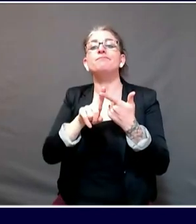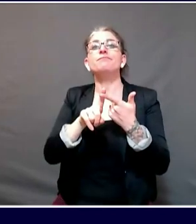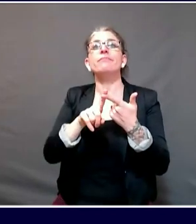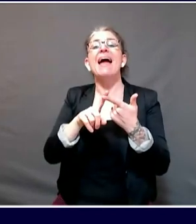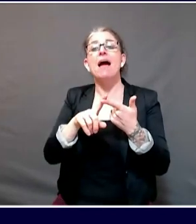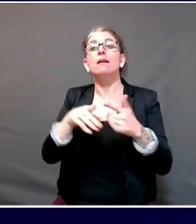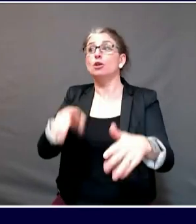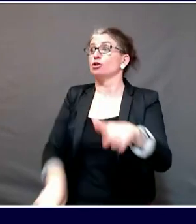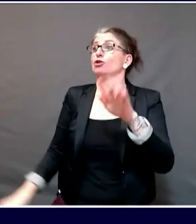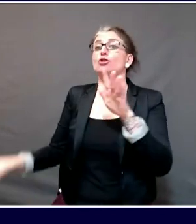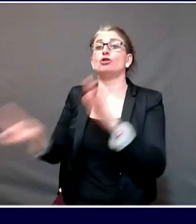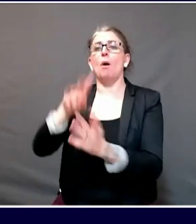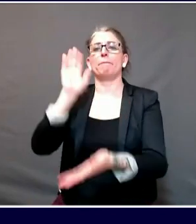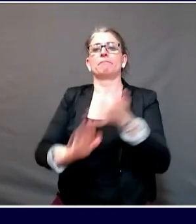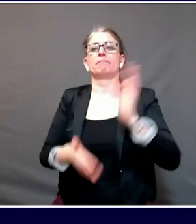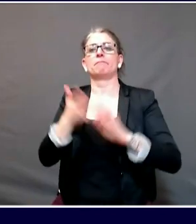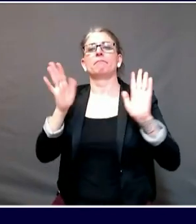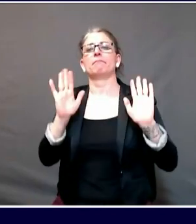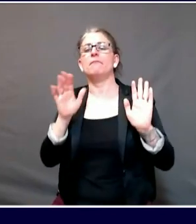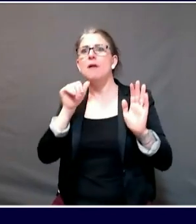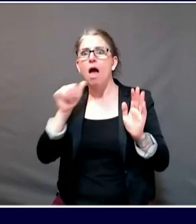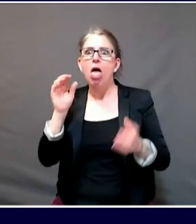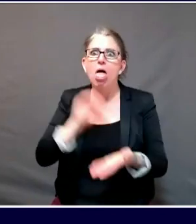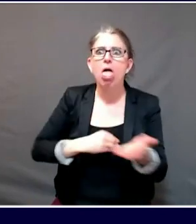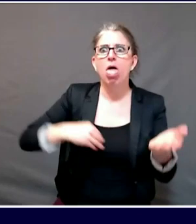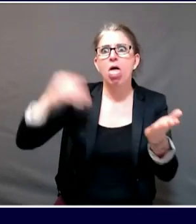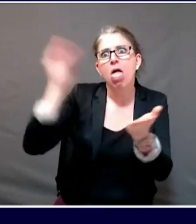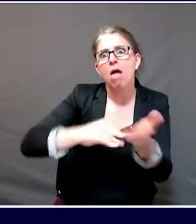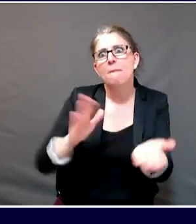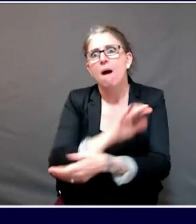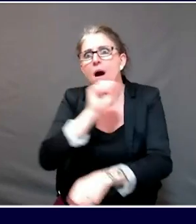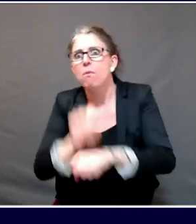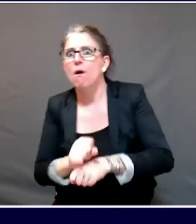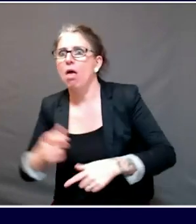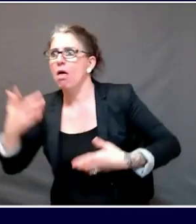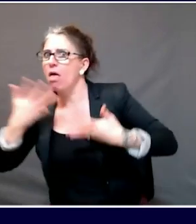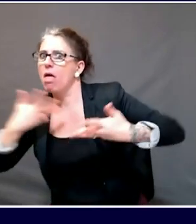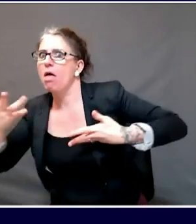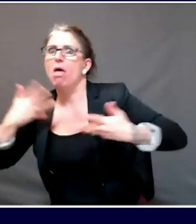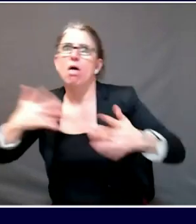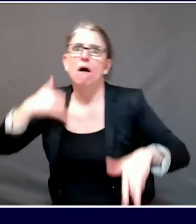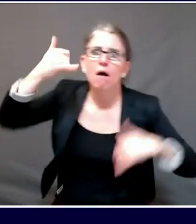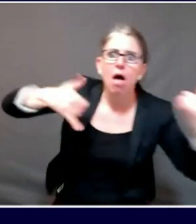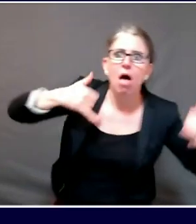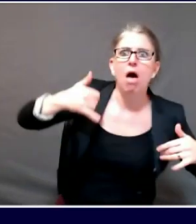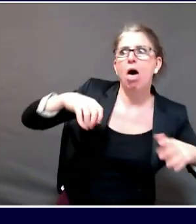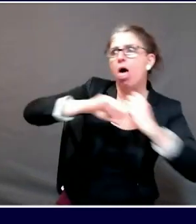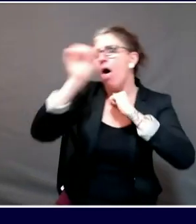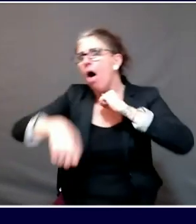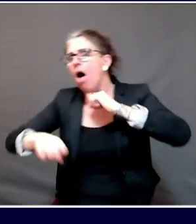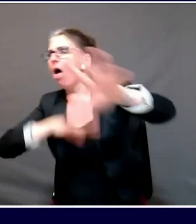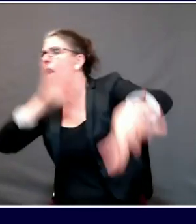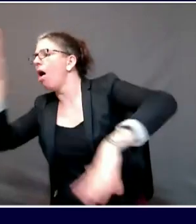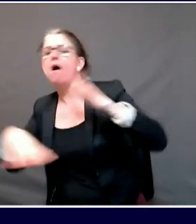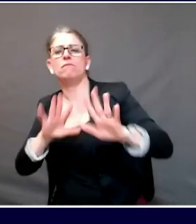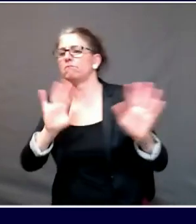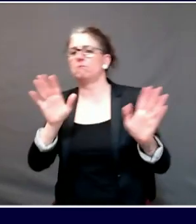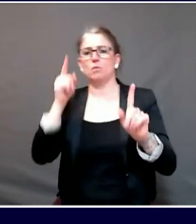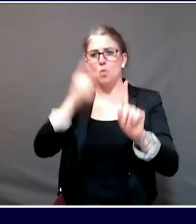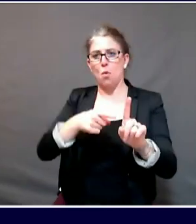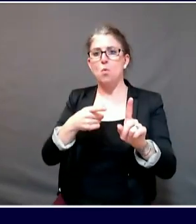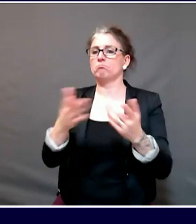too many hoops in order to schedule a time to be vaccinated. In terms of where vaccines may